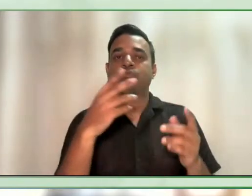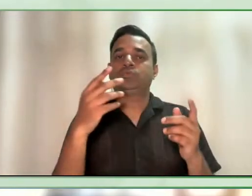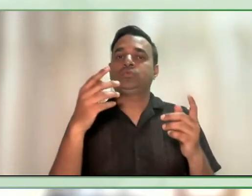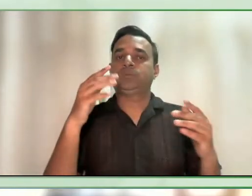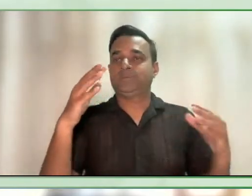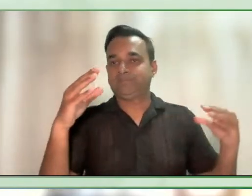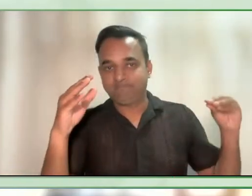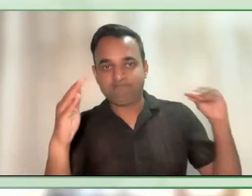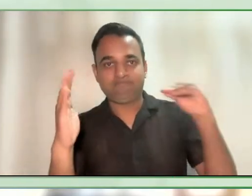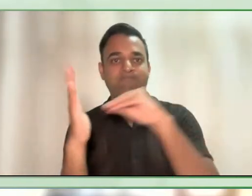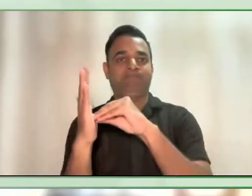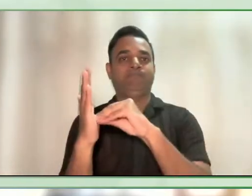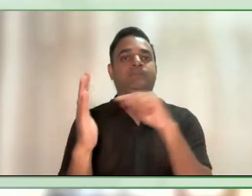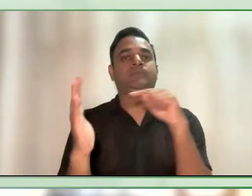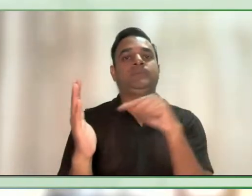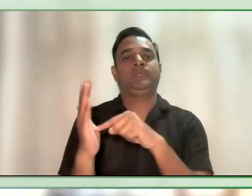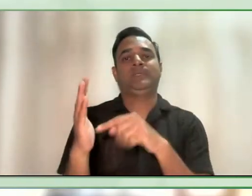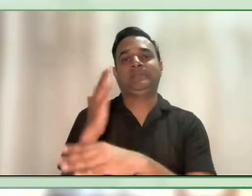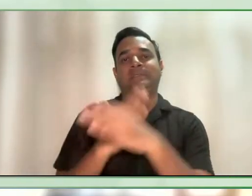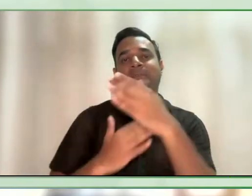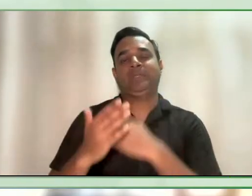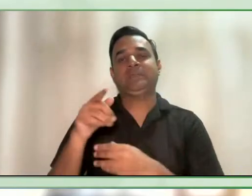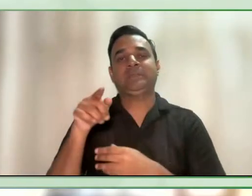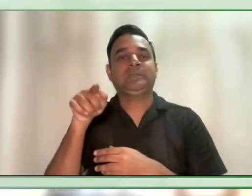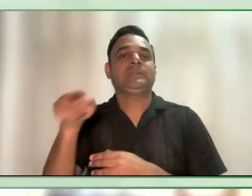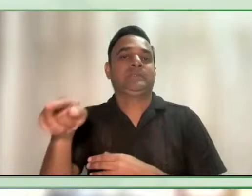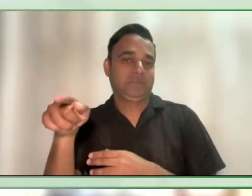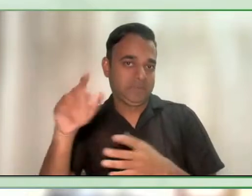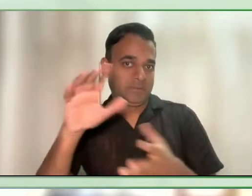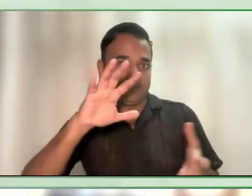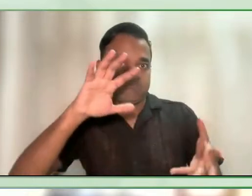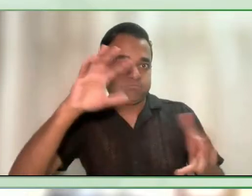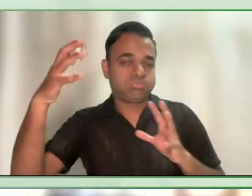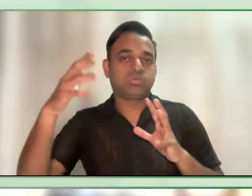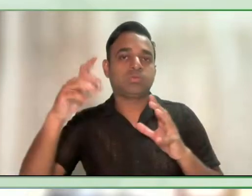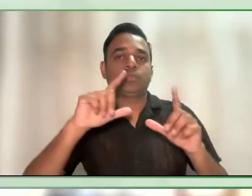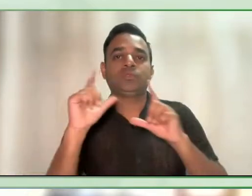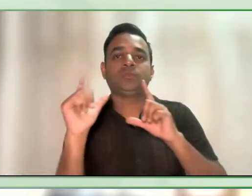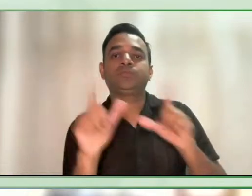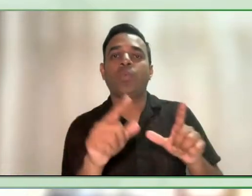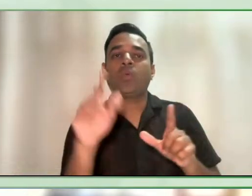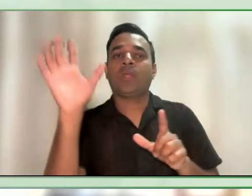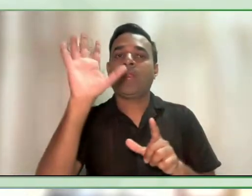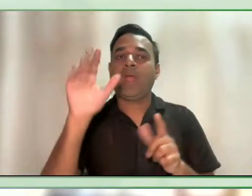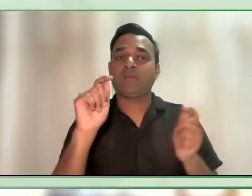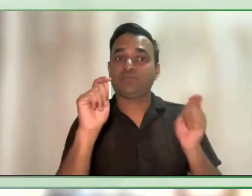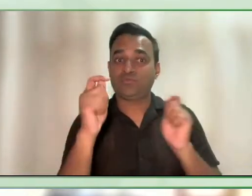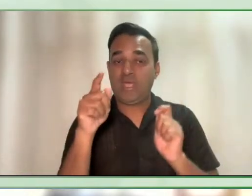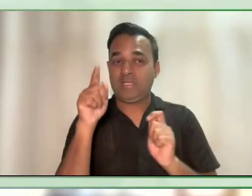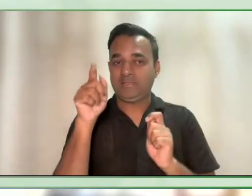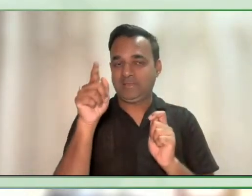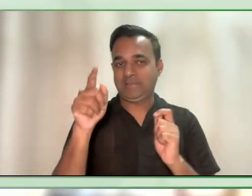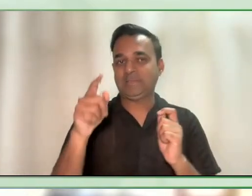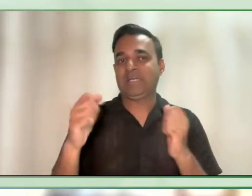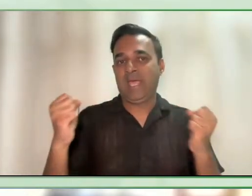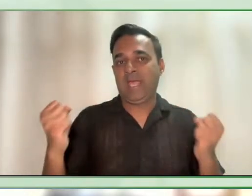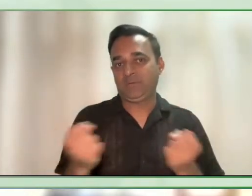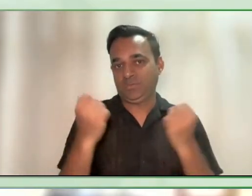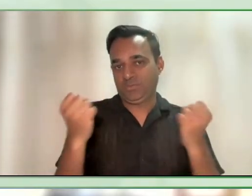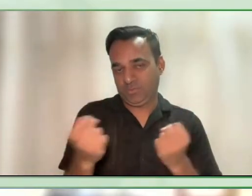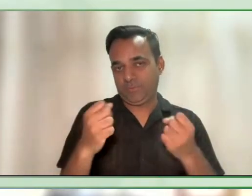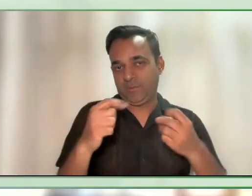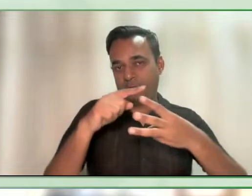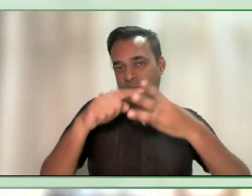sorry you're not here. However, this is second best. First question I have for you is, why are persons